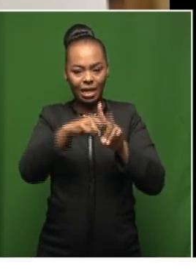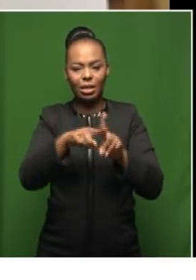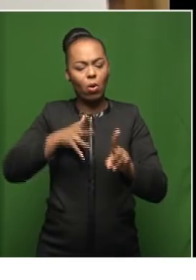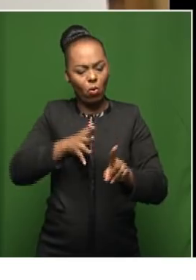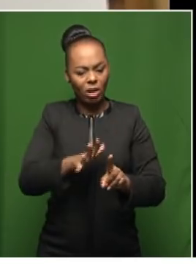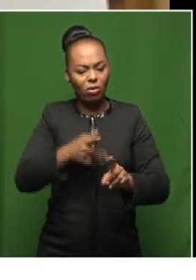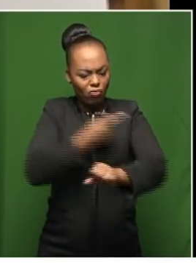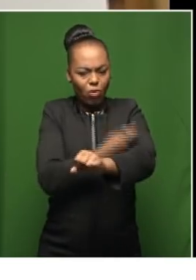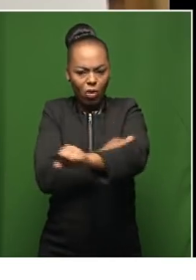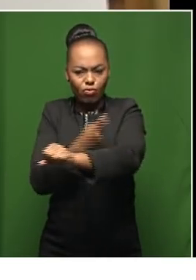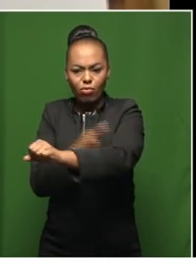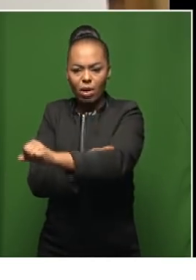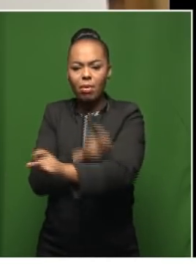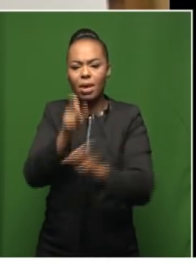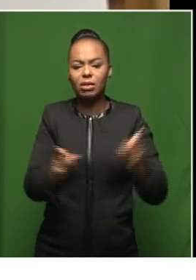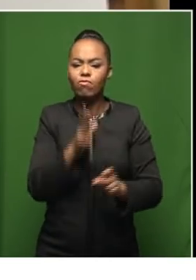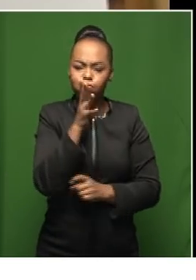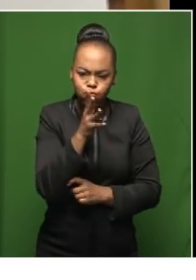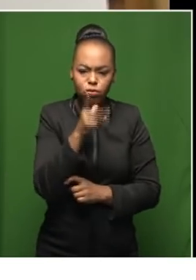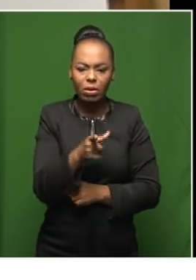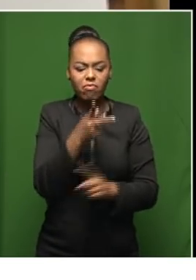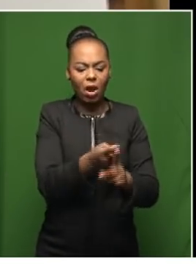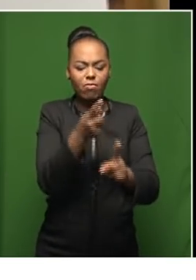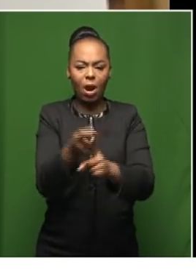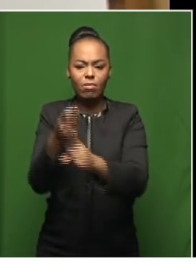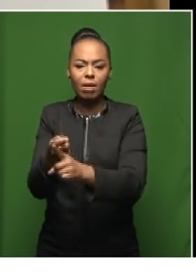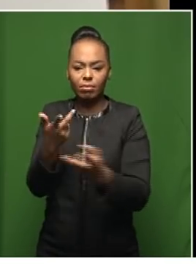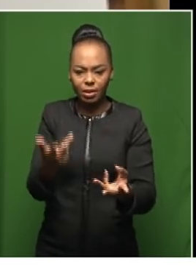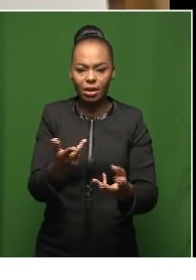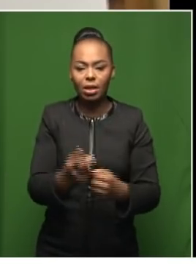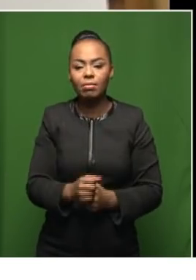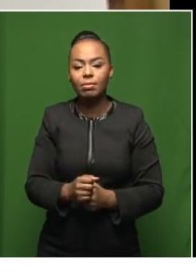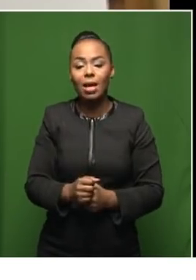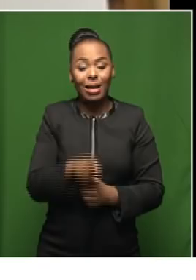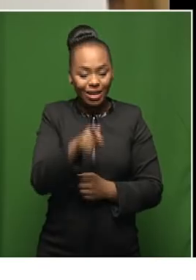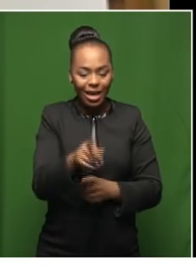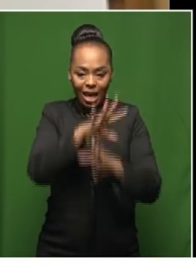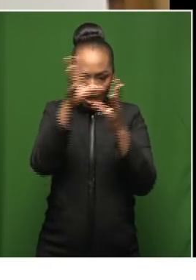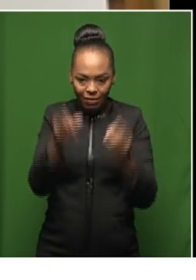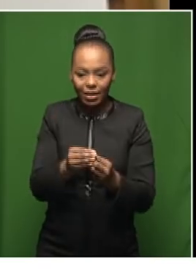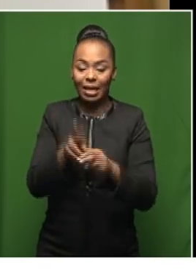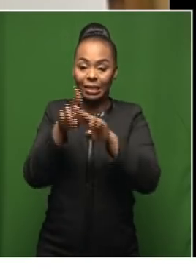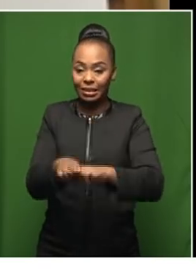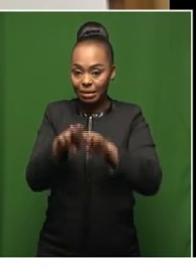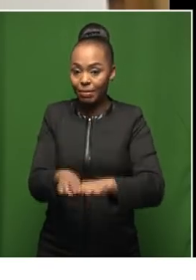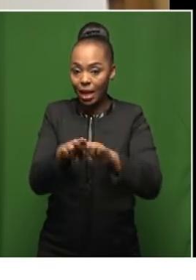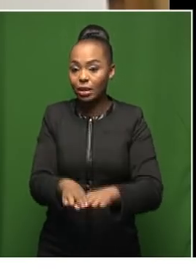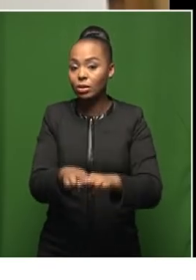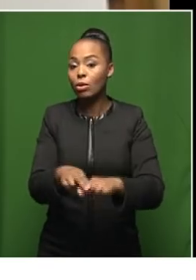many people as possible of that two-thirds. Obviously, everything is going to depend